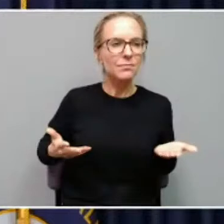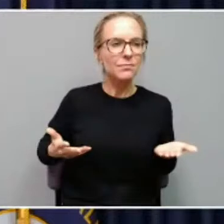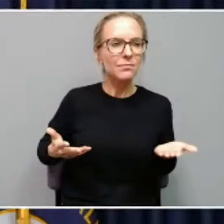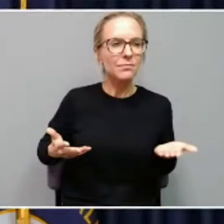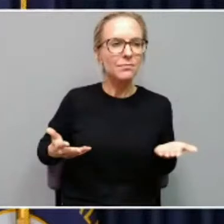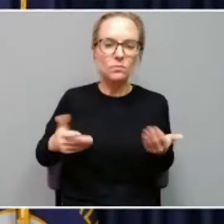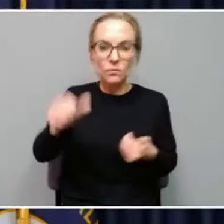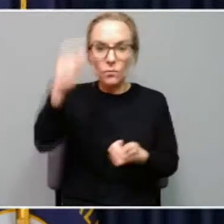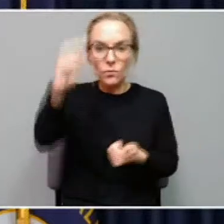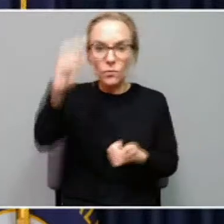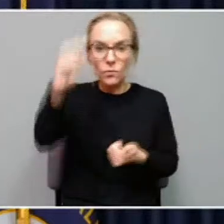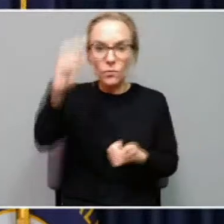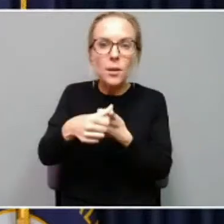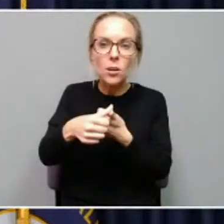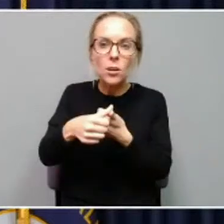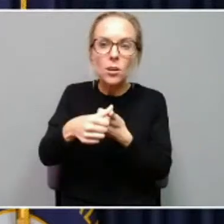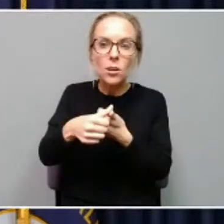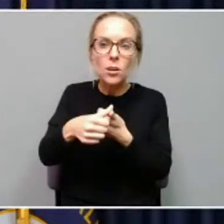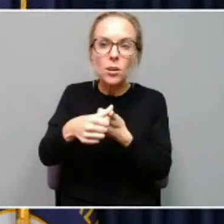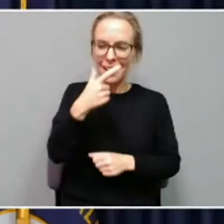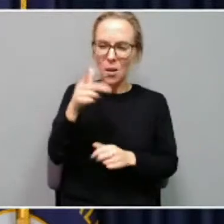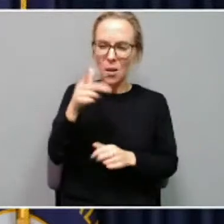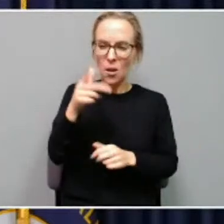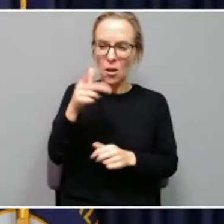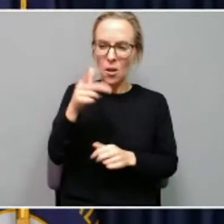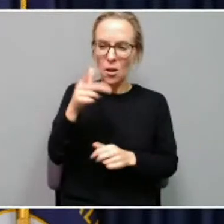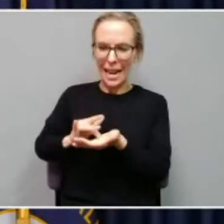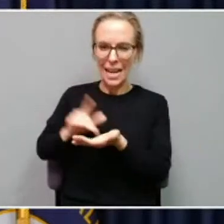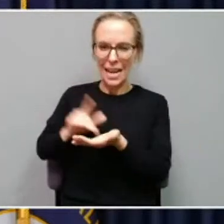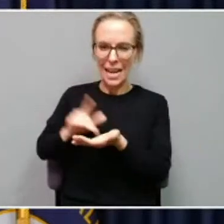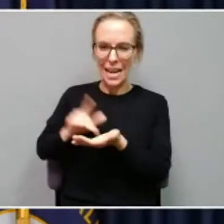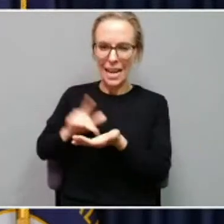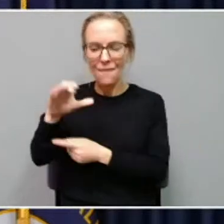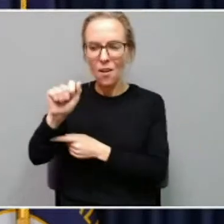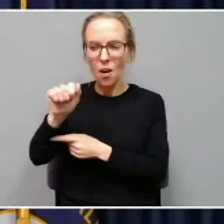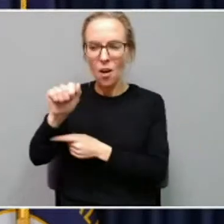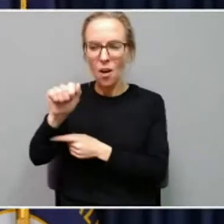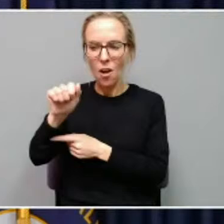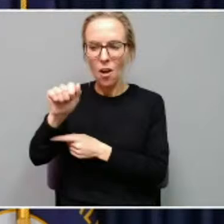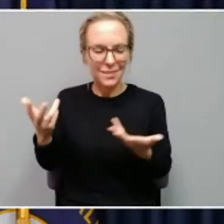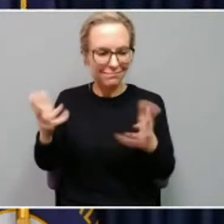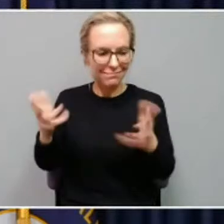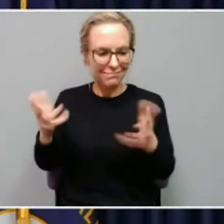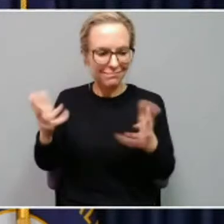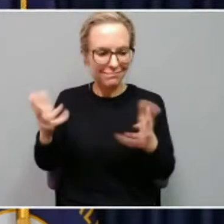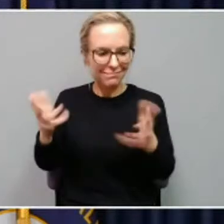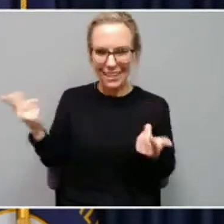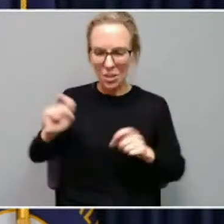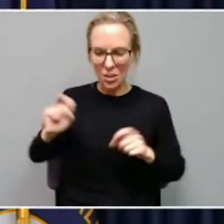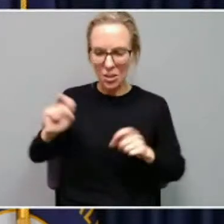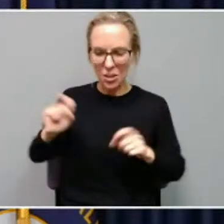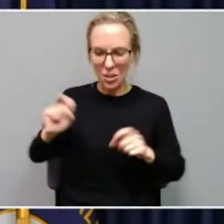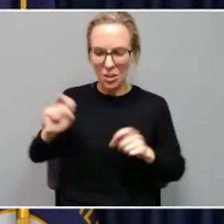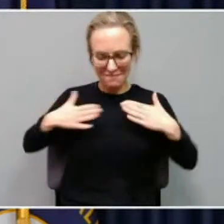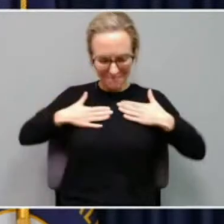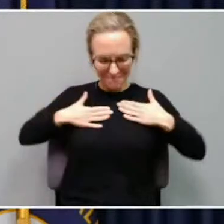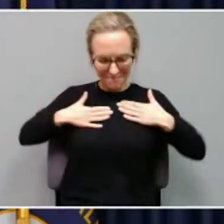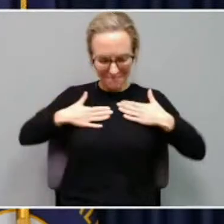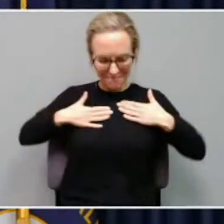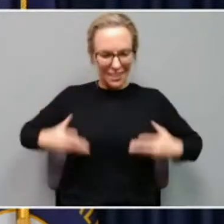Remember, if you're thinking about taking horse medication, they don't have arms, right? They're entirely different than you and